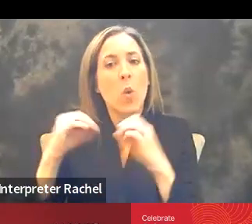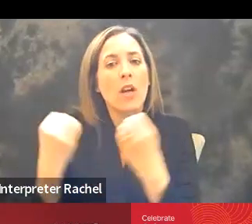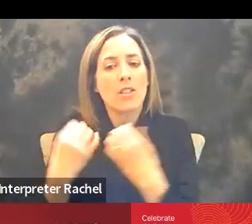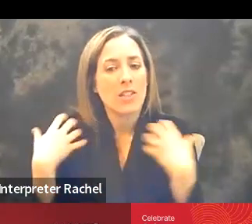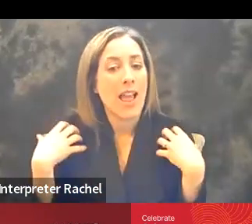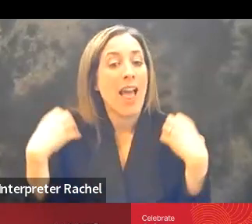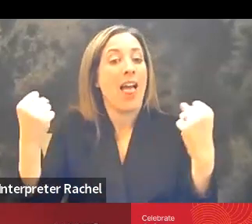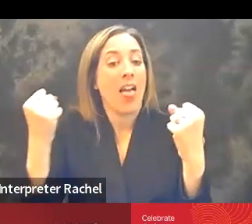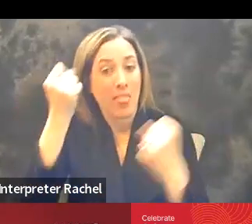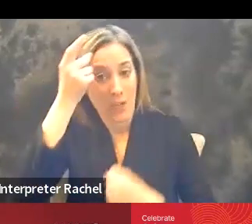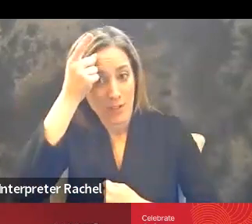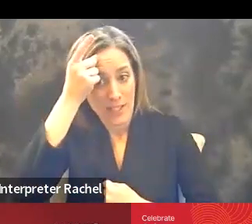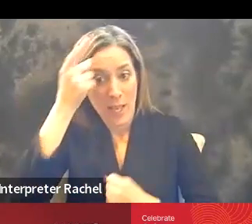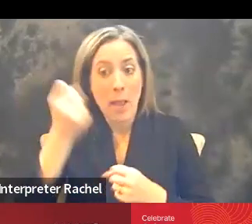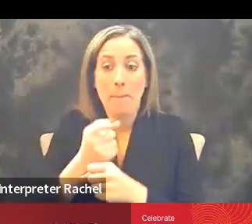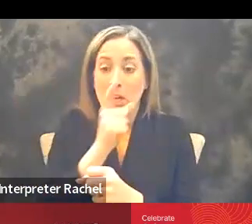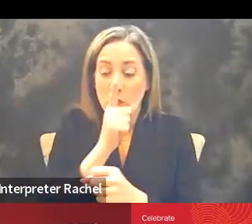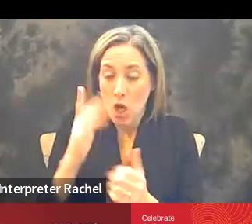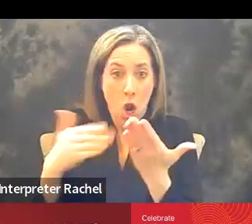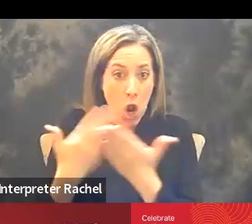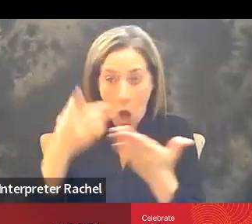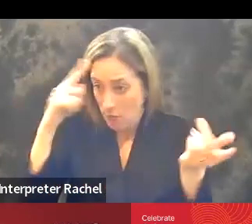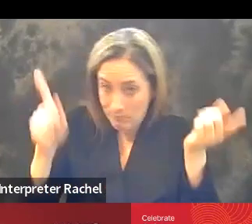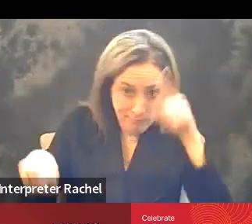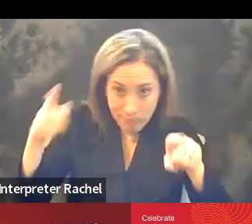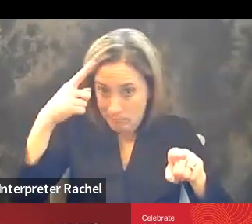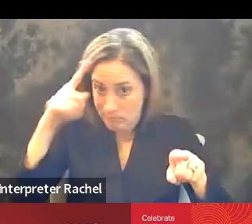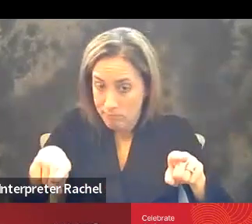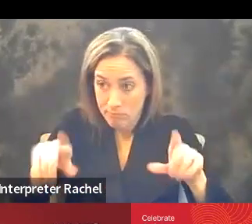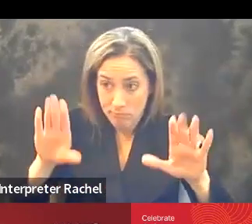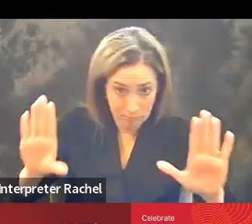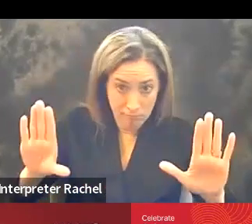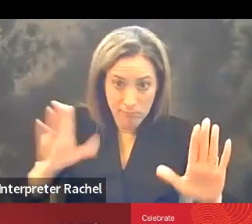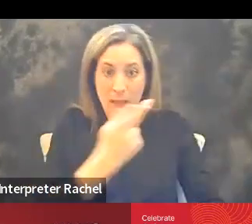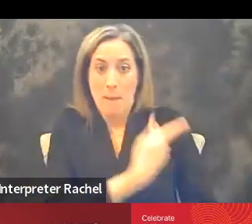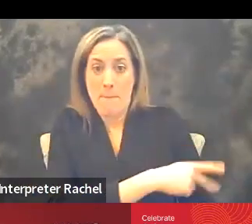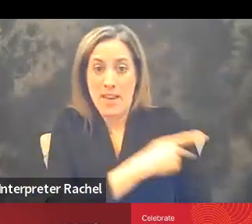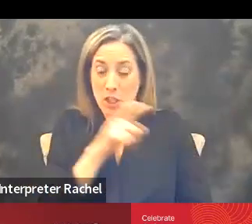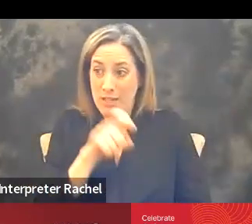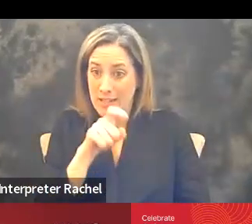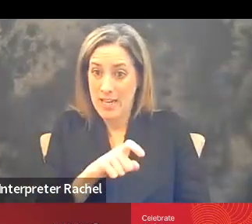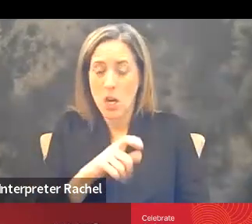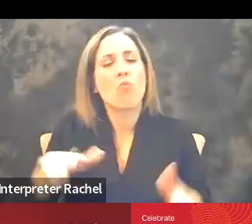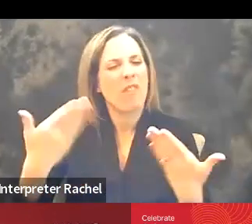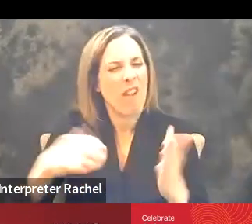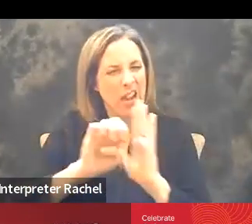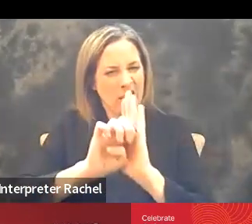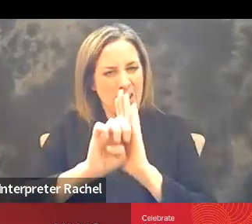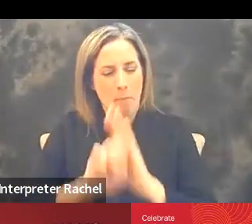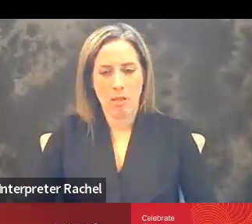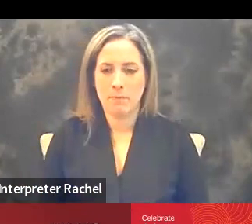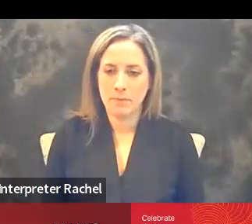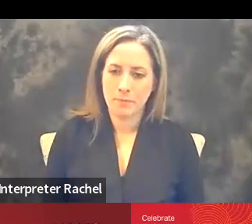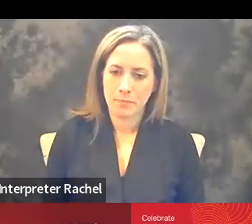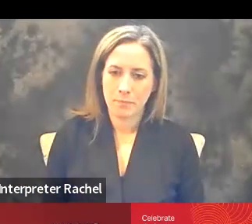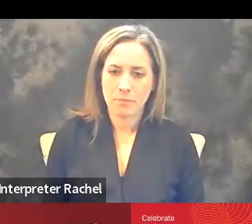literacy, right? Making sure that we're all on the same page about what a patient needs to get there. And I'll give an example. There